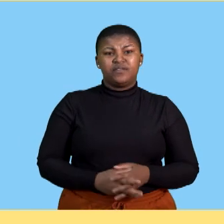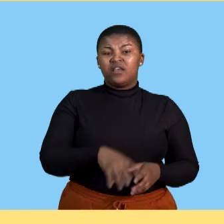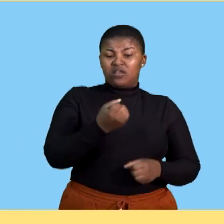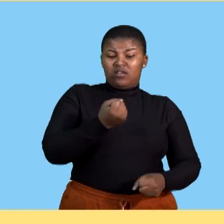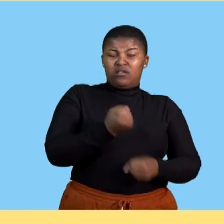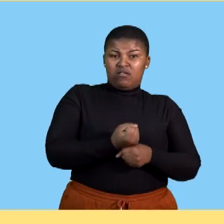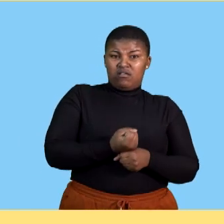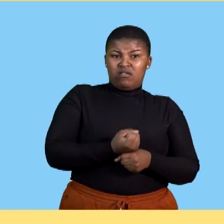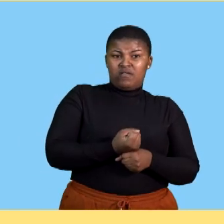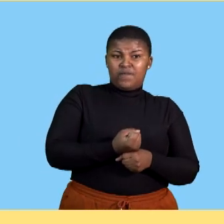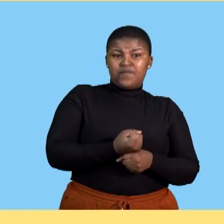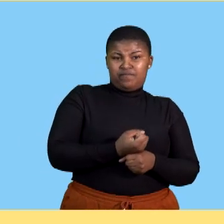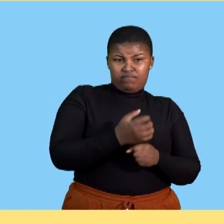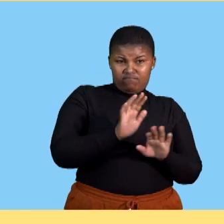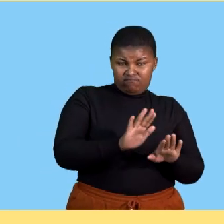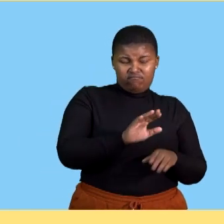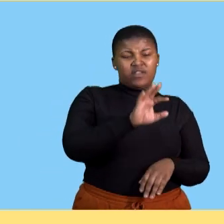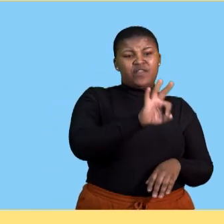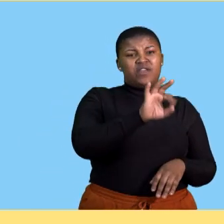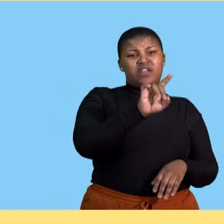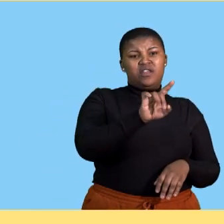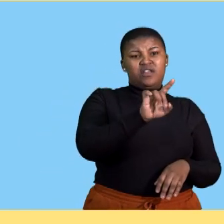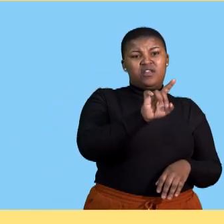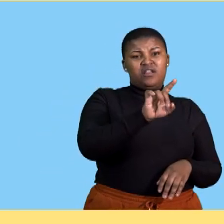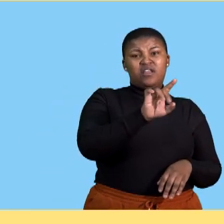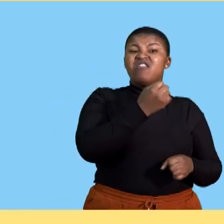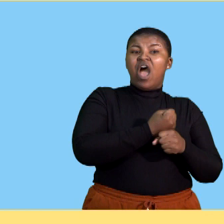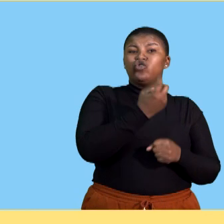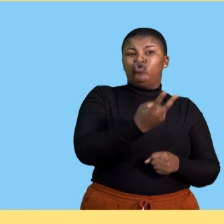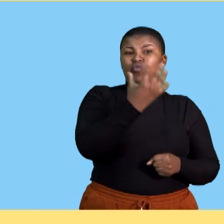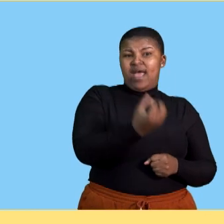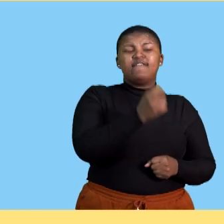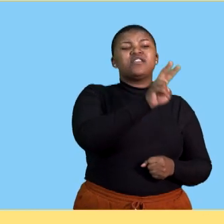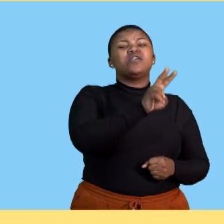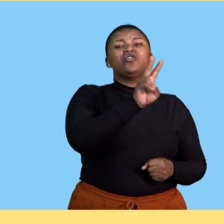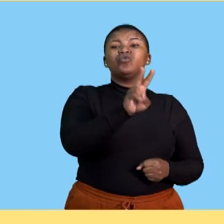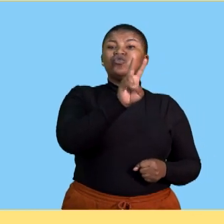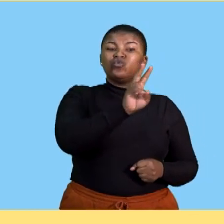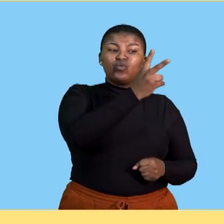on the 31st of December. We have 2 years, 2022. We also have the year